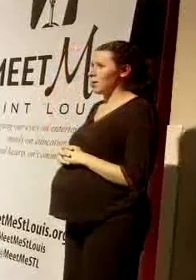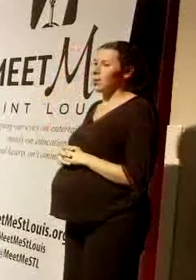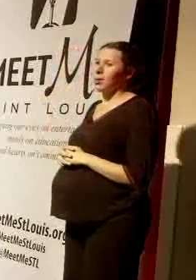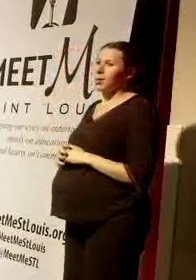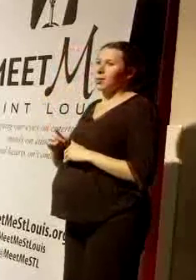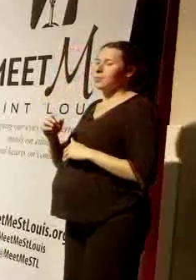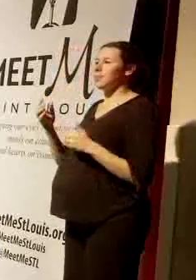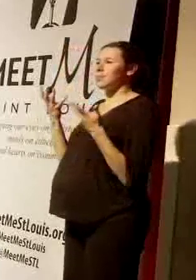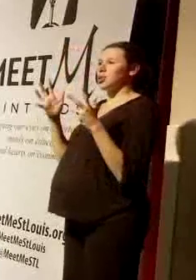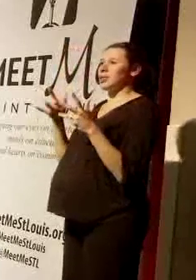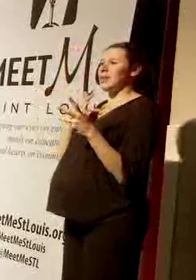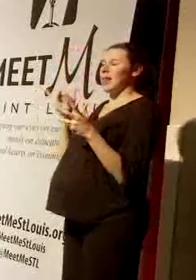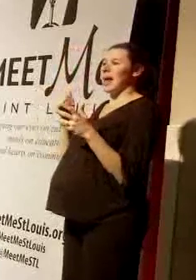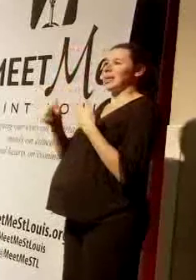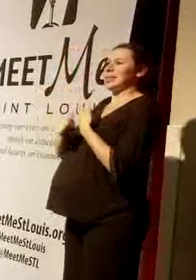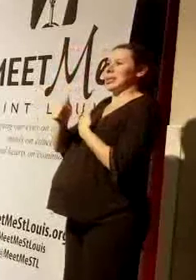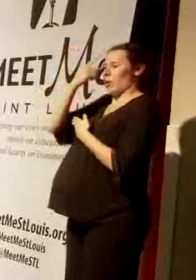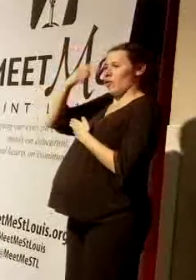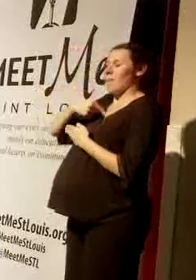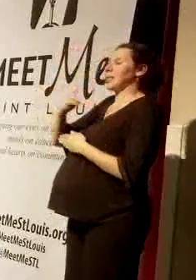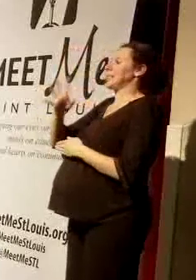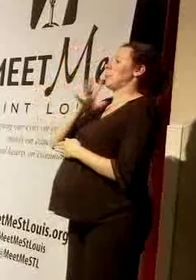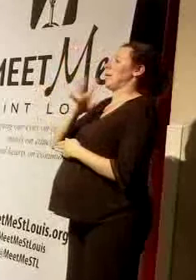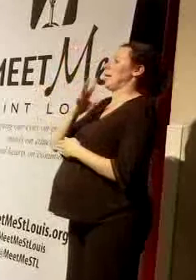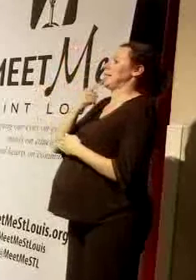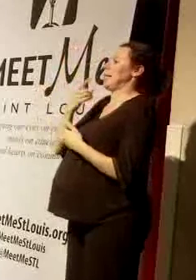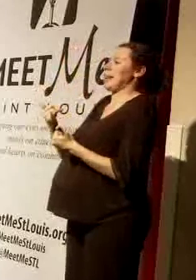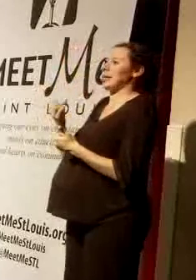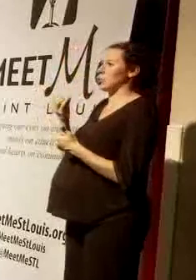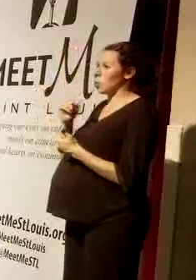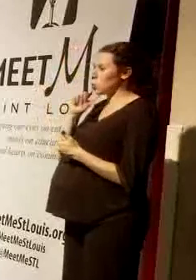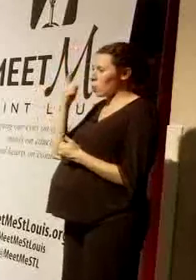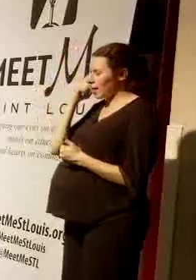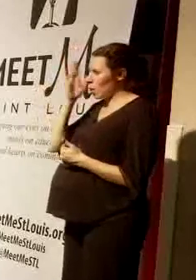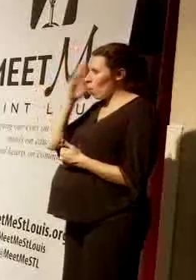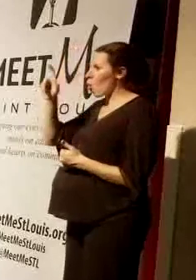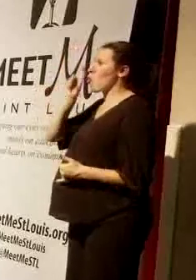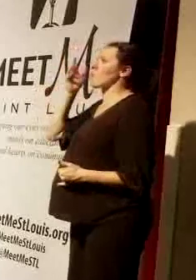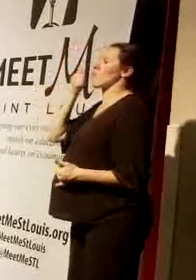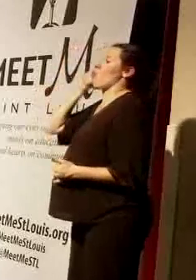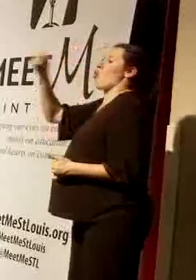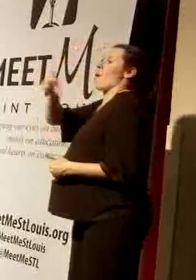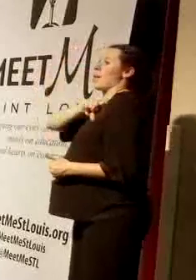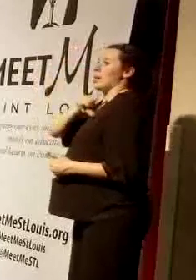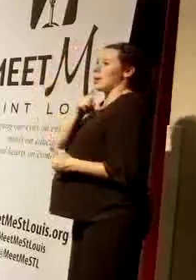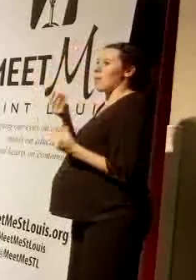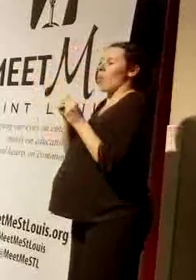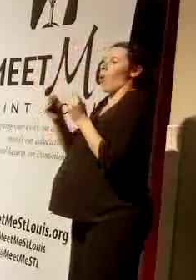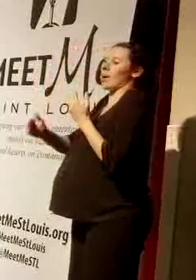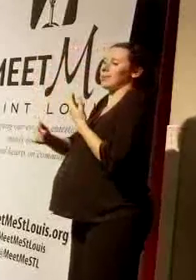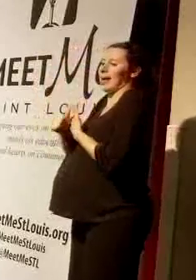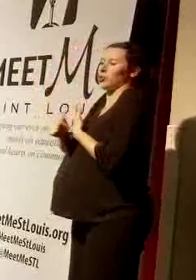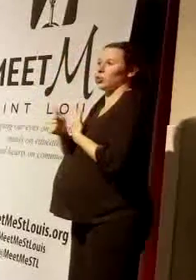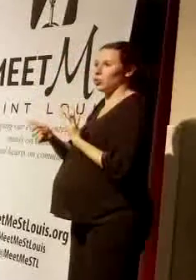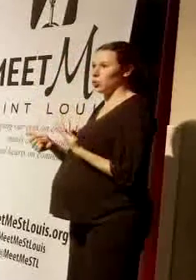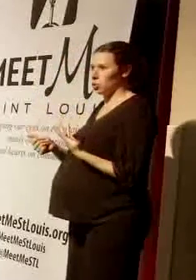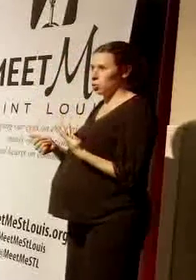I feel like this is dangerous for me to speak out and say this, so I don't think I'm going to call the police department and put myself in further danger, but well, thank you.